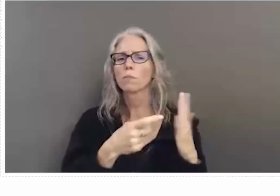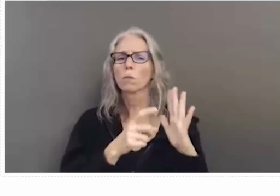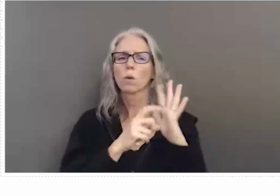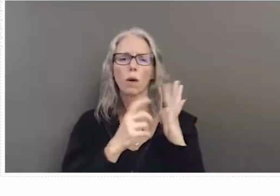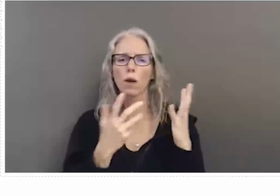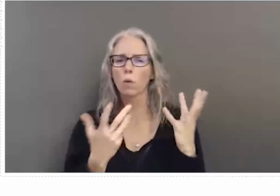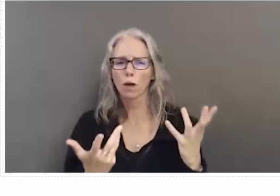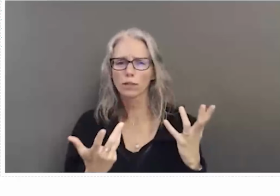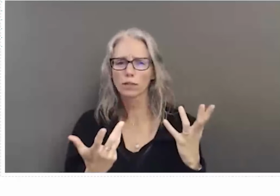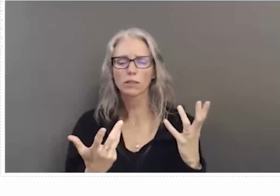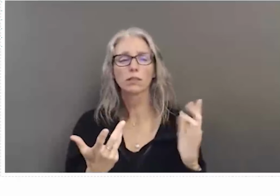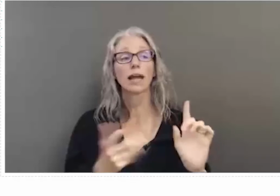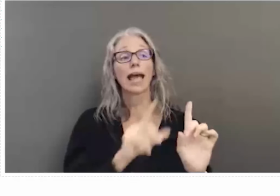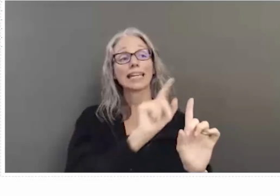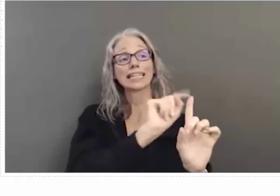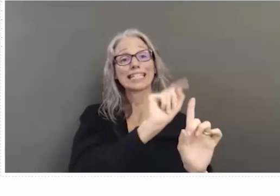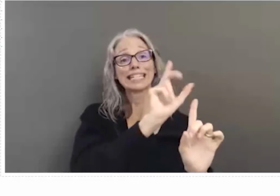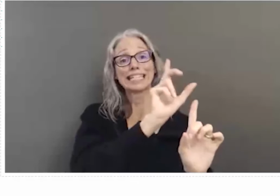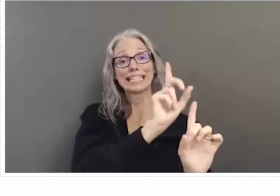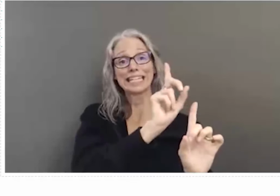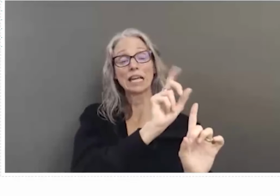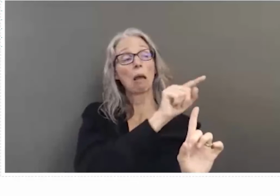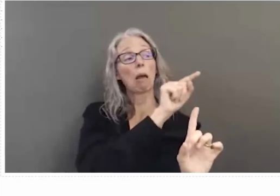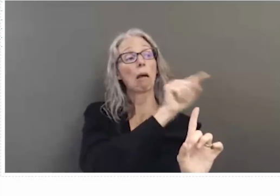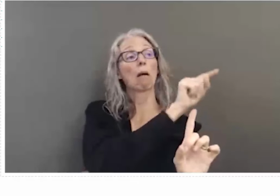with TD, and then